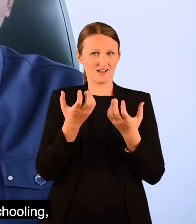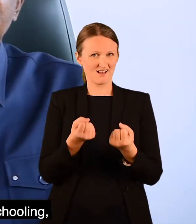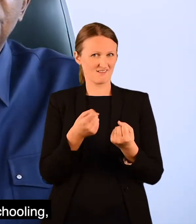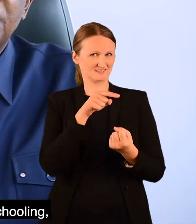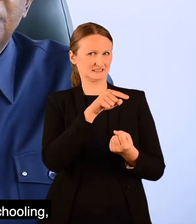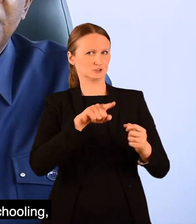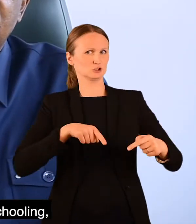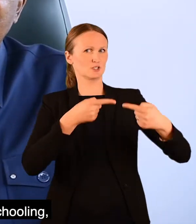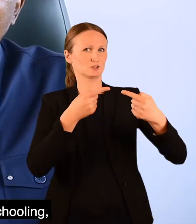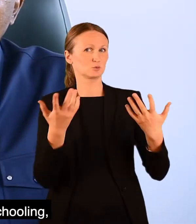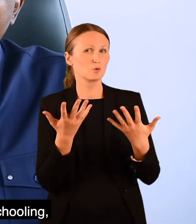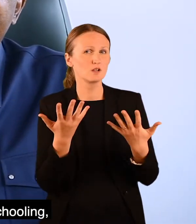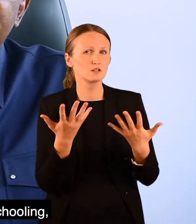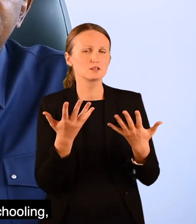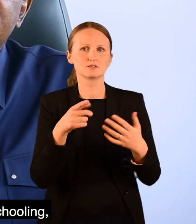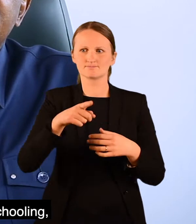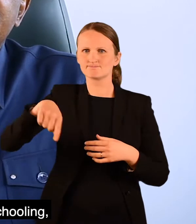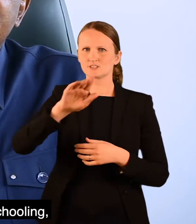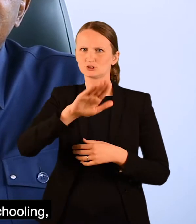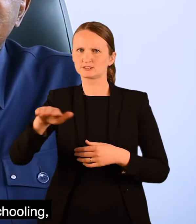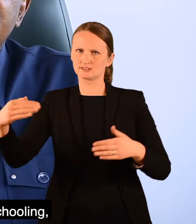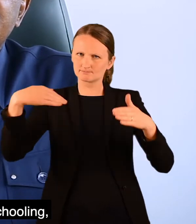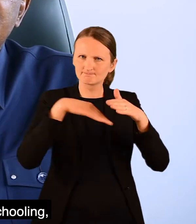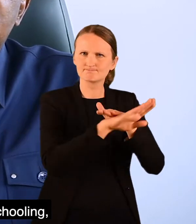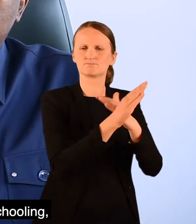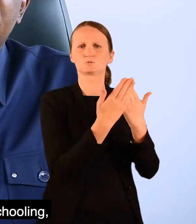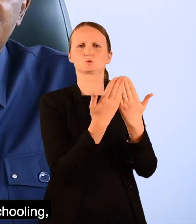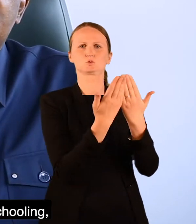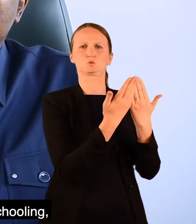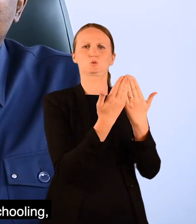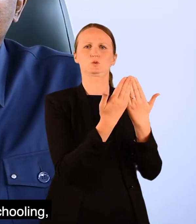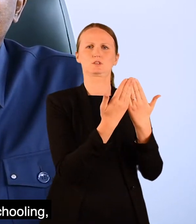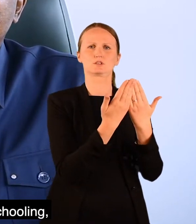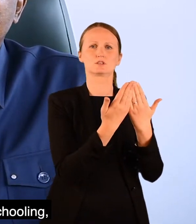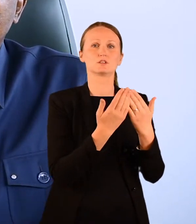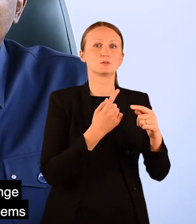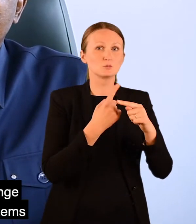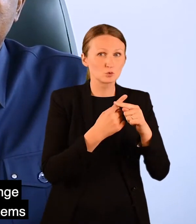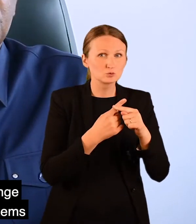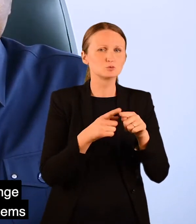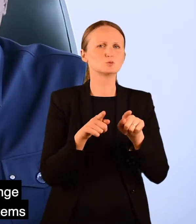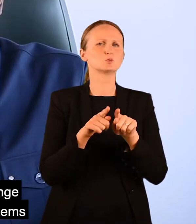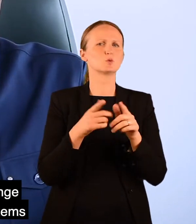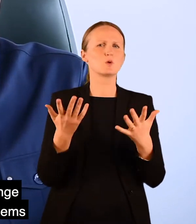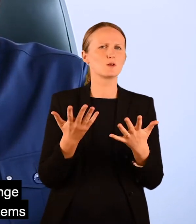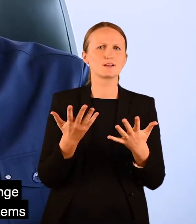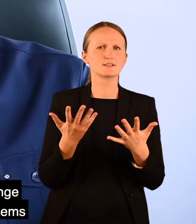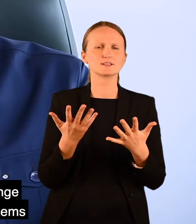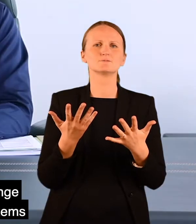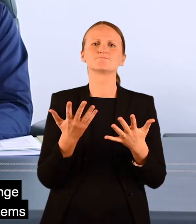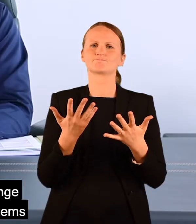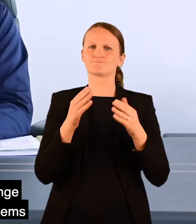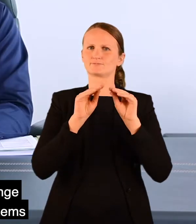donc un défi de scolarisation, mais nous avons surtout un